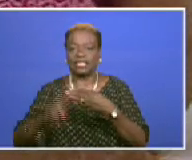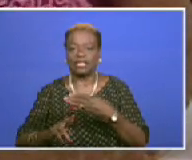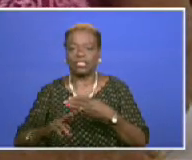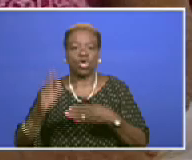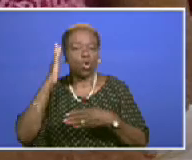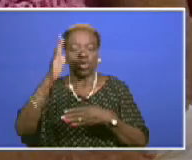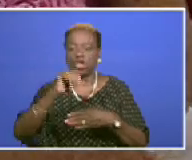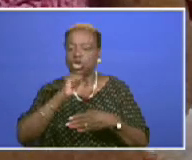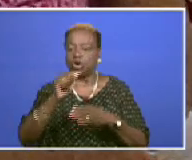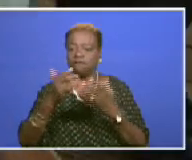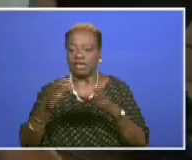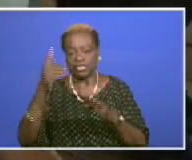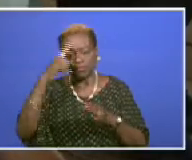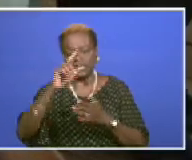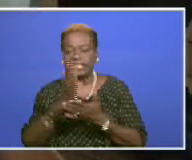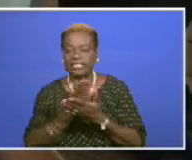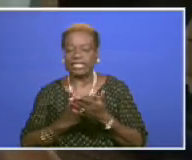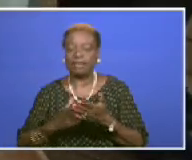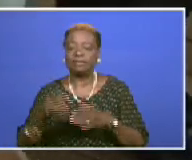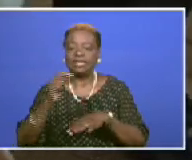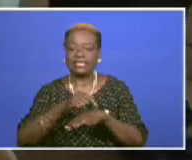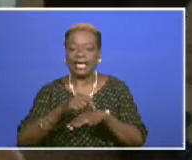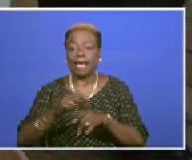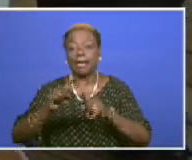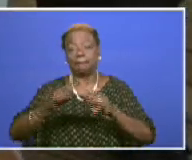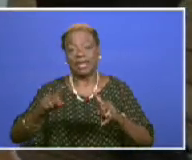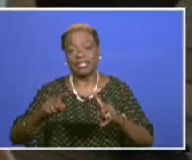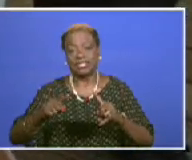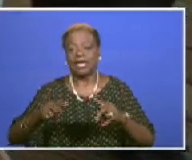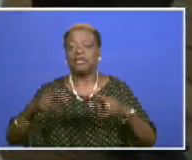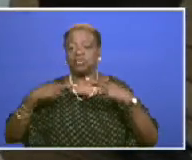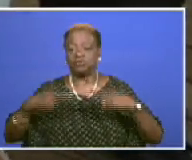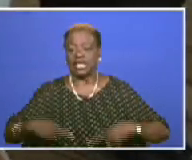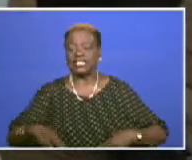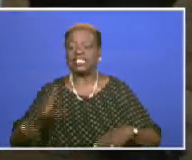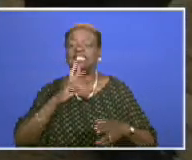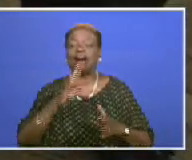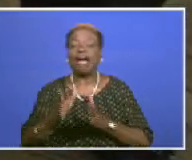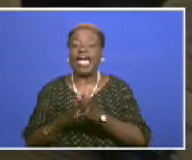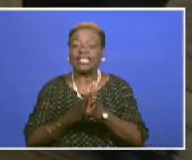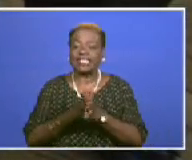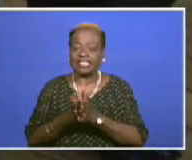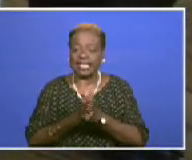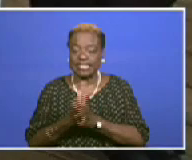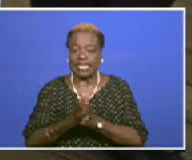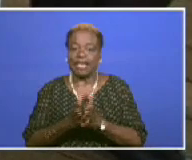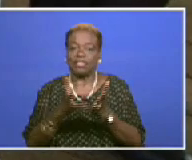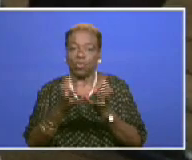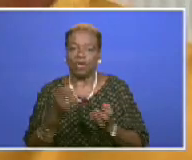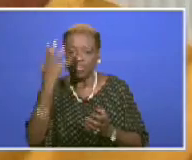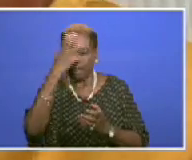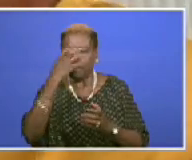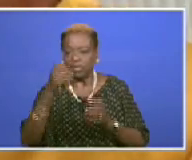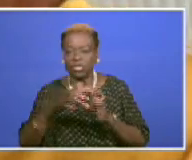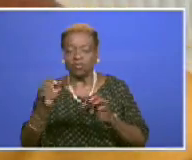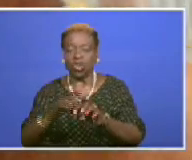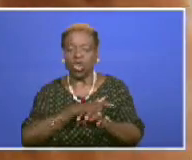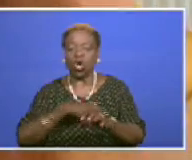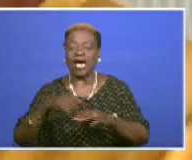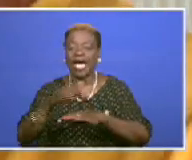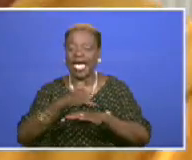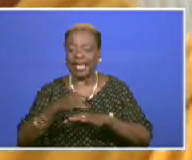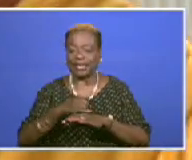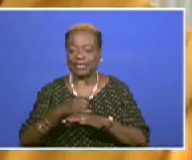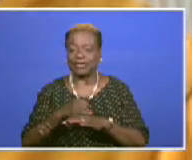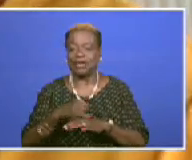residents maintain their excitement, saying they can't wait for the beauty of Long Island to be accessible for everyone to see. I just waiting